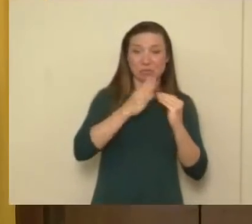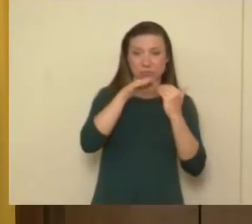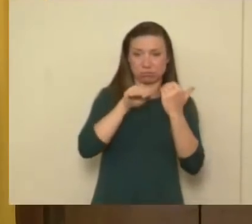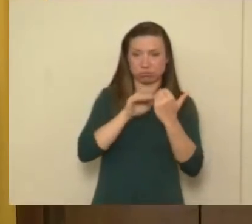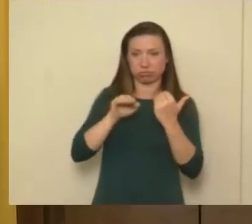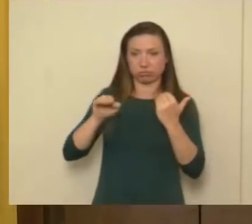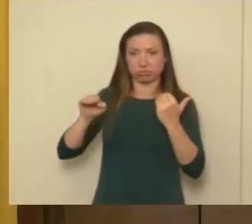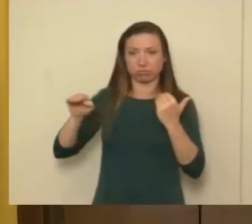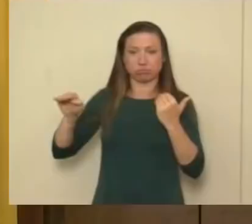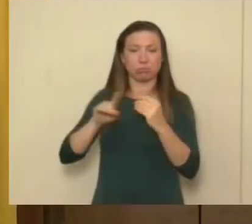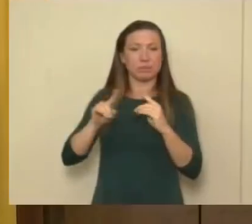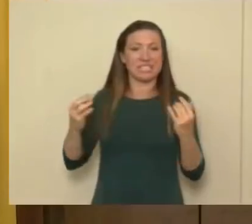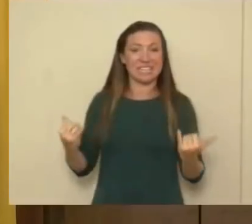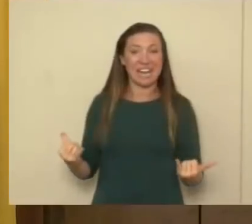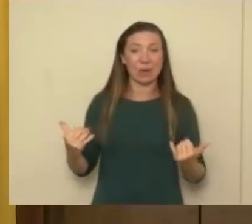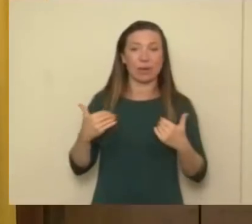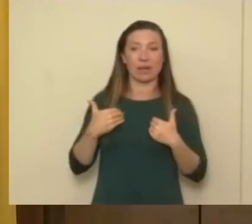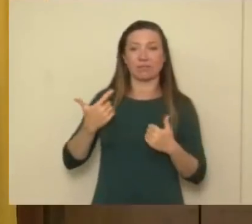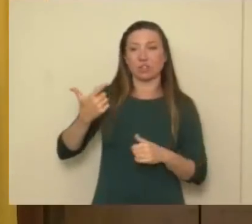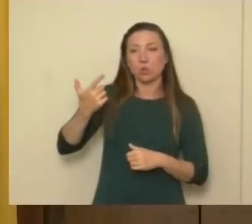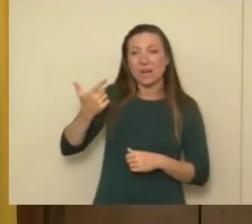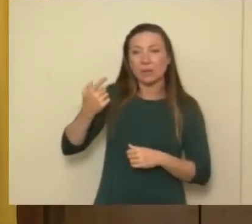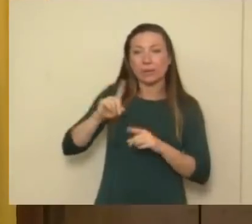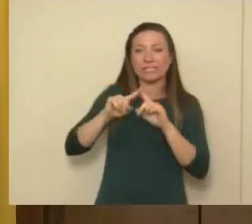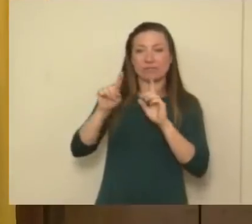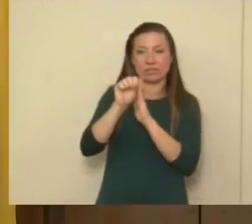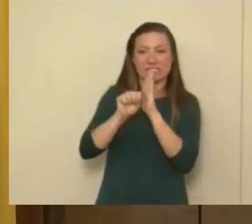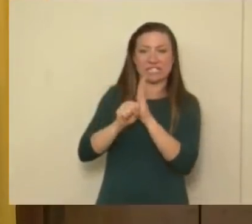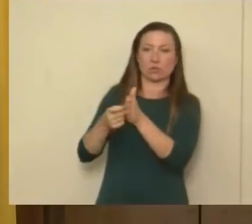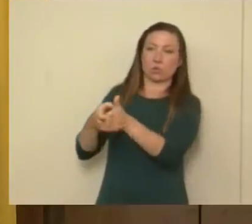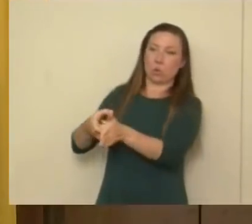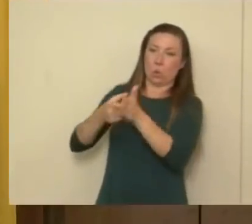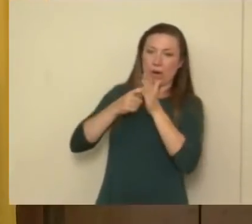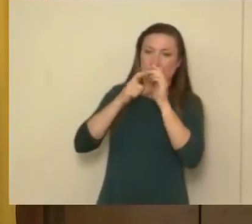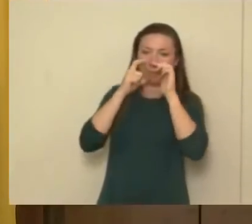to mandatory masks because it works.